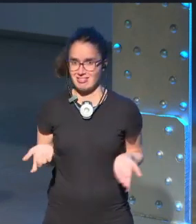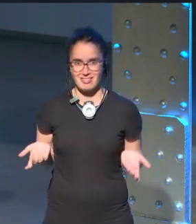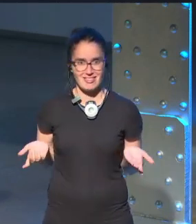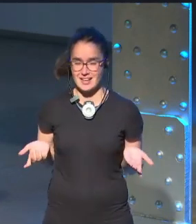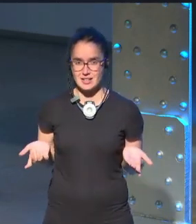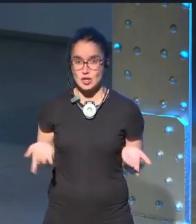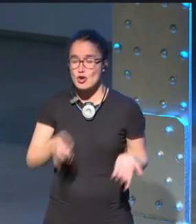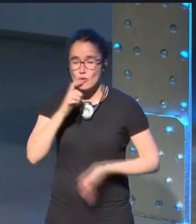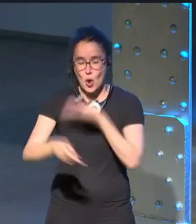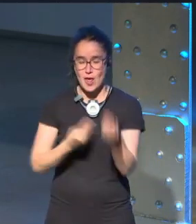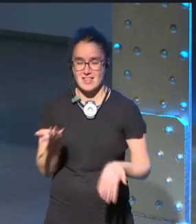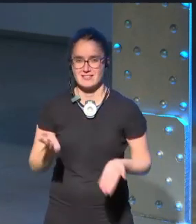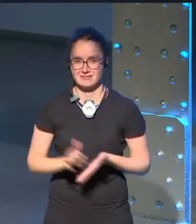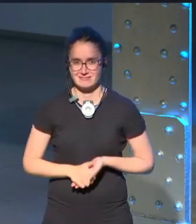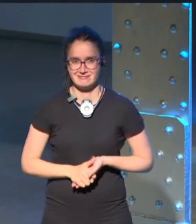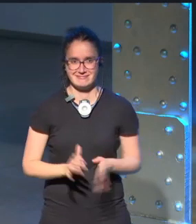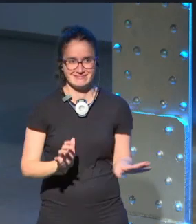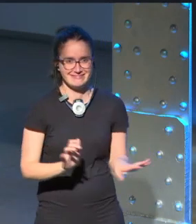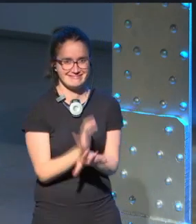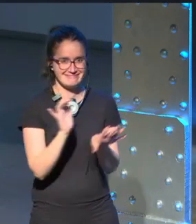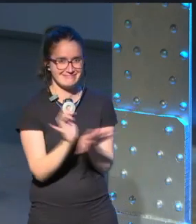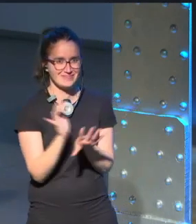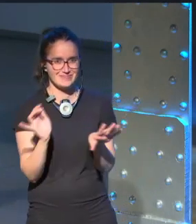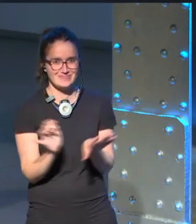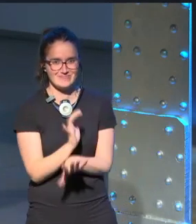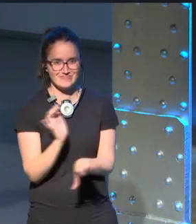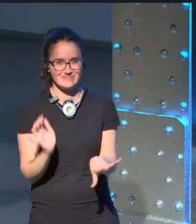such feeling of peace. So,